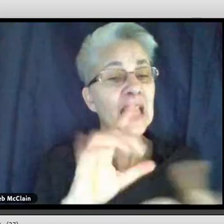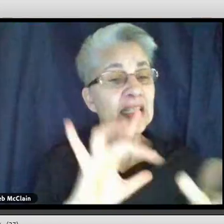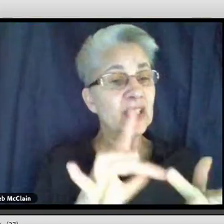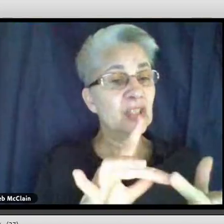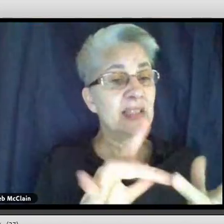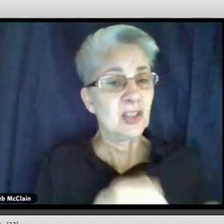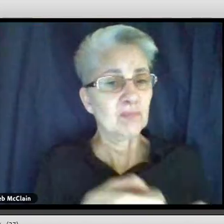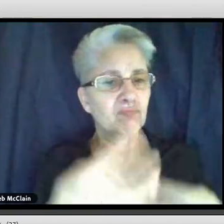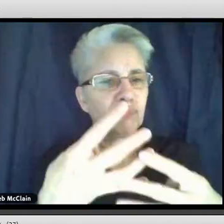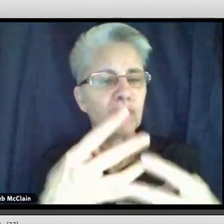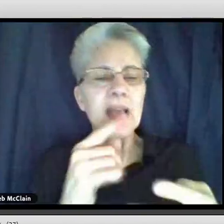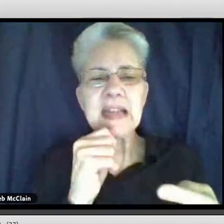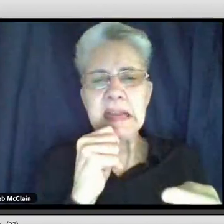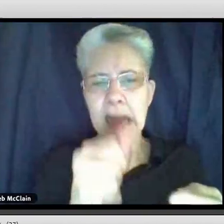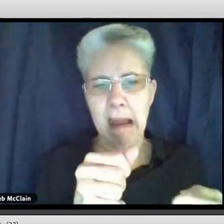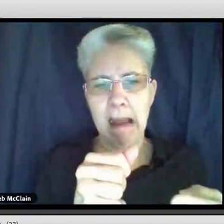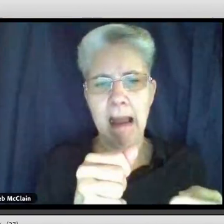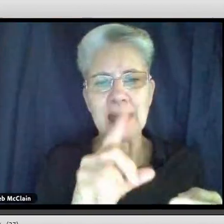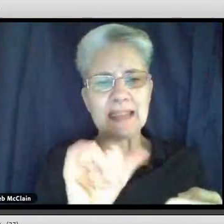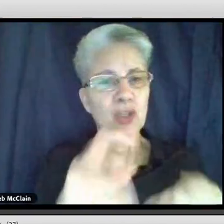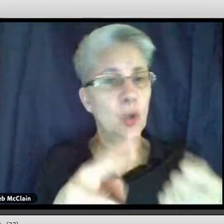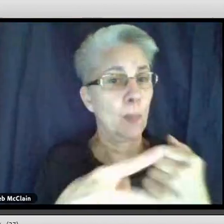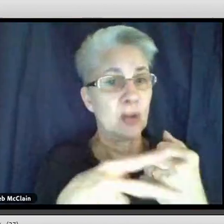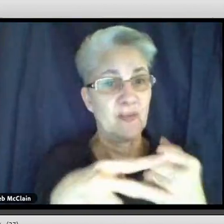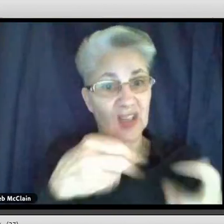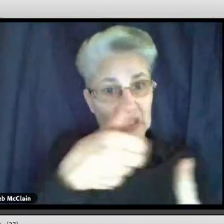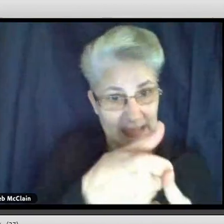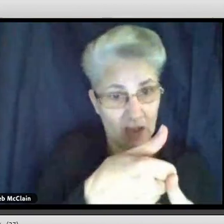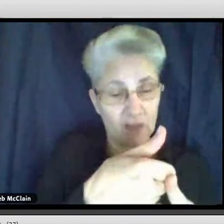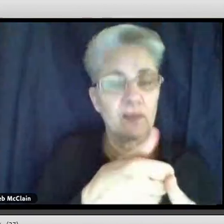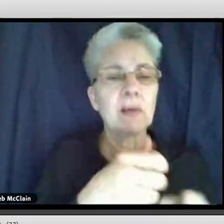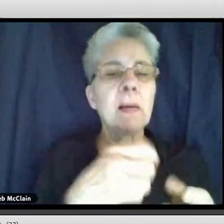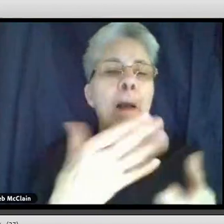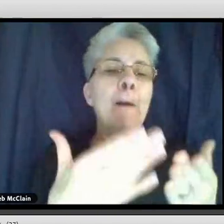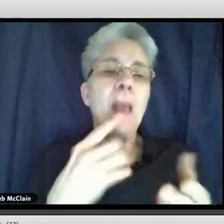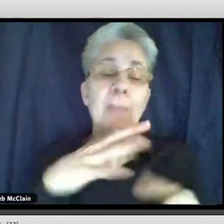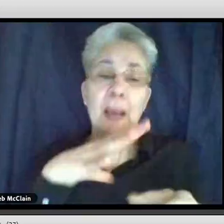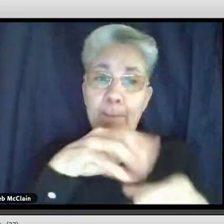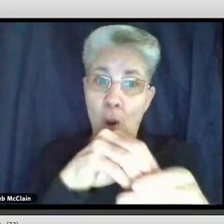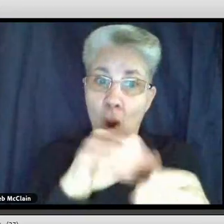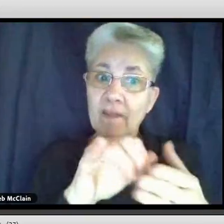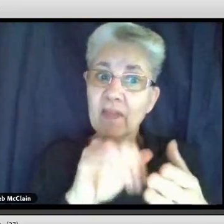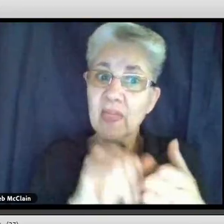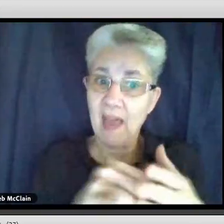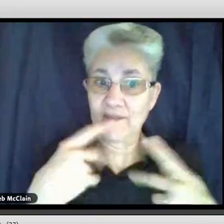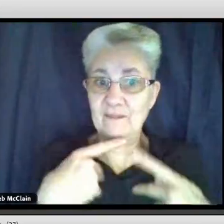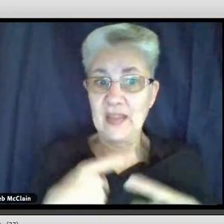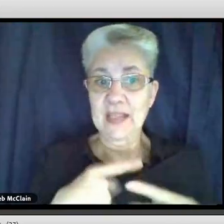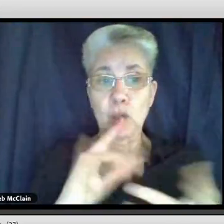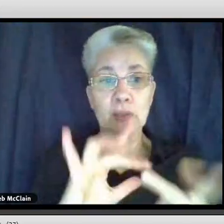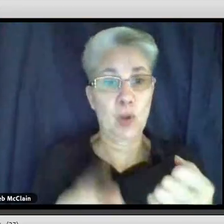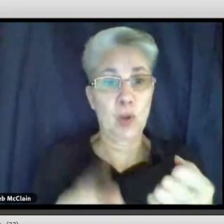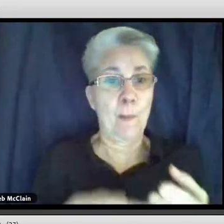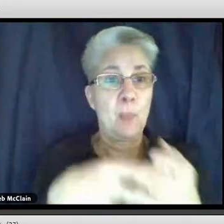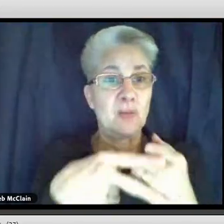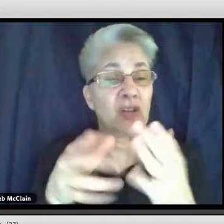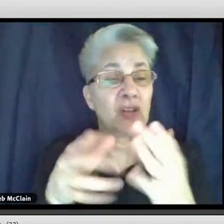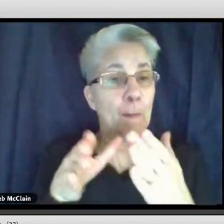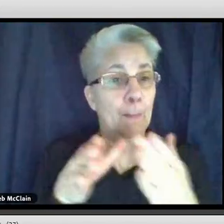Digitization itself is not digital preservation. It may be a part of your physical and digital preservation